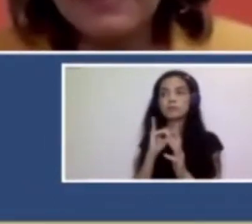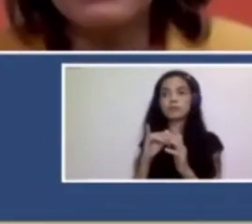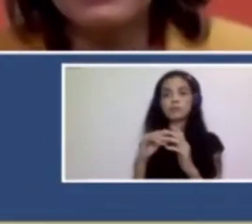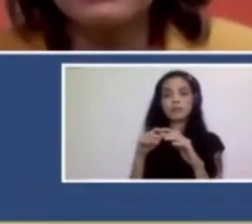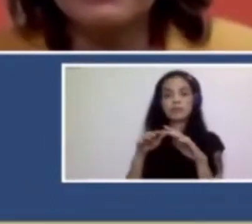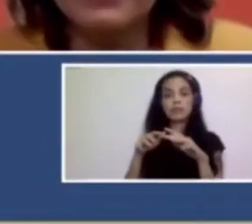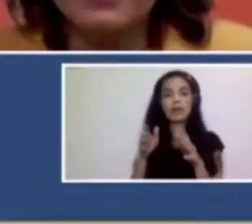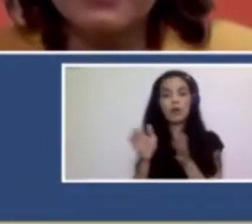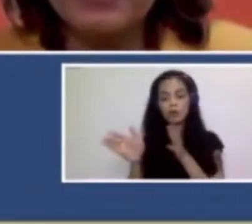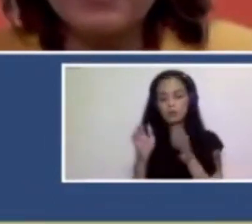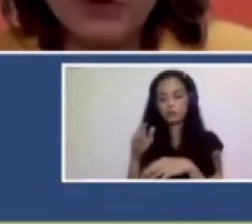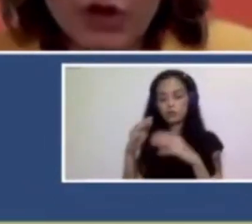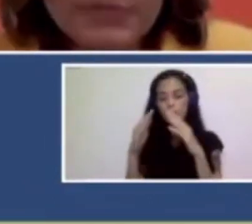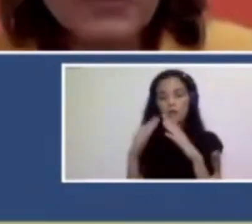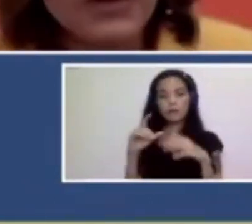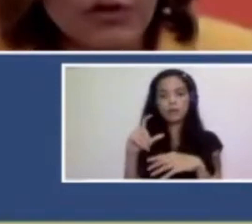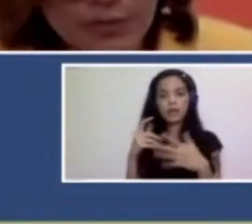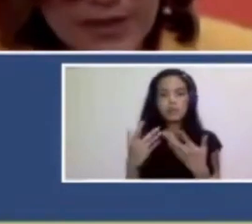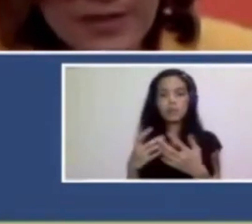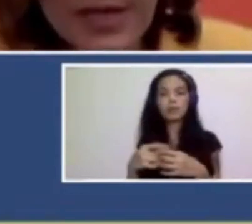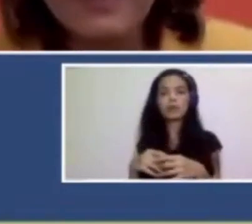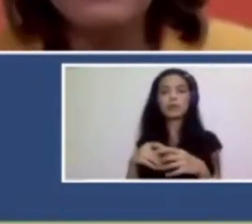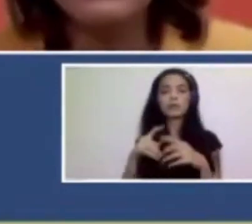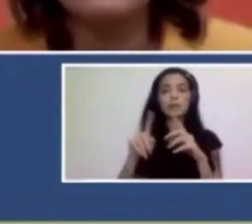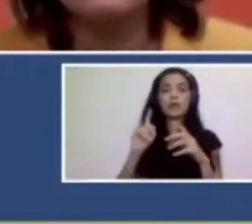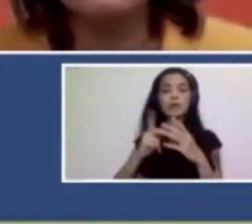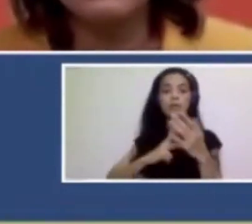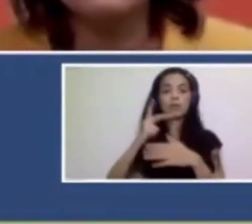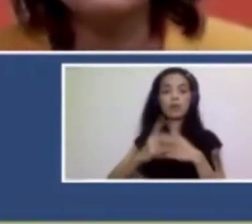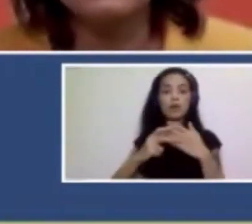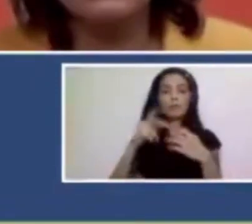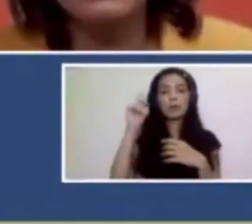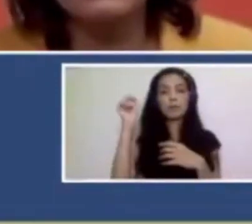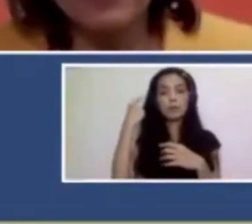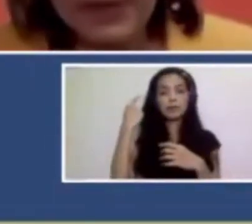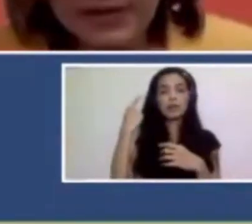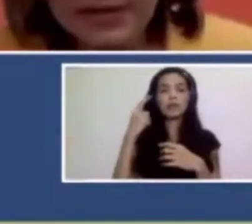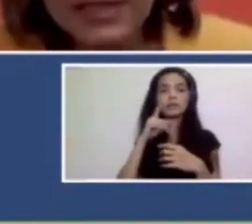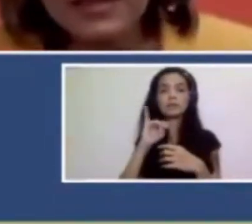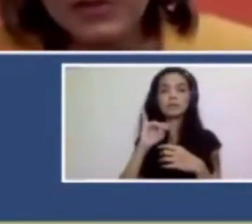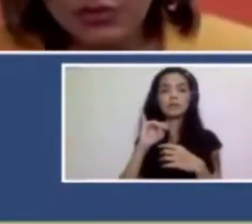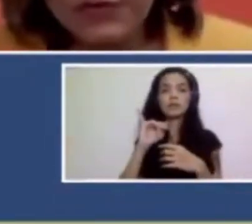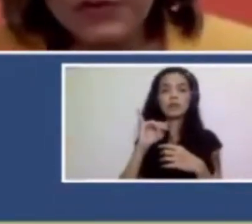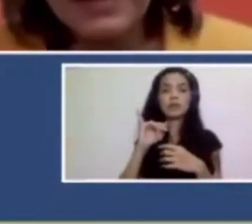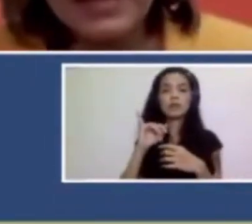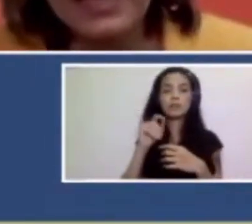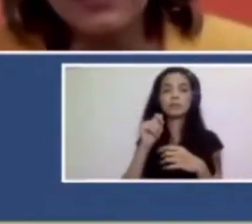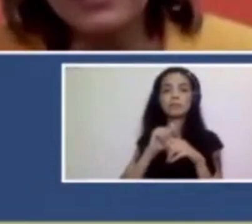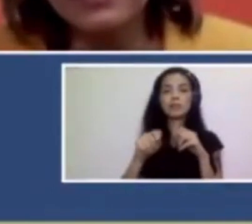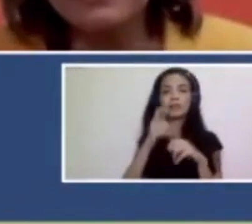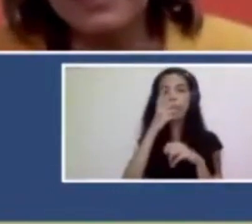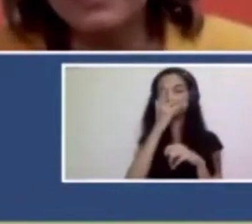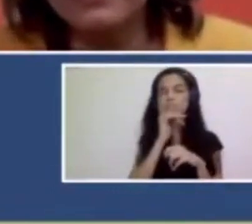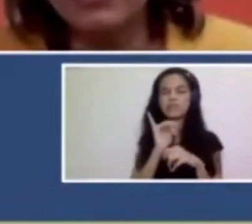But there are programs of the government that have built these stoves. The Patsari